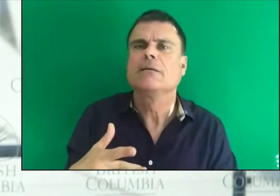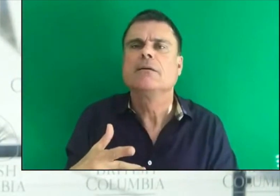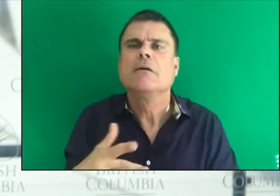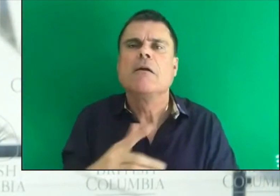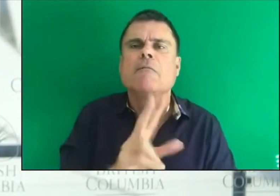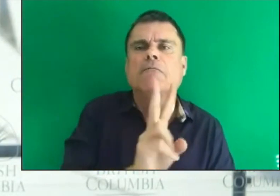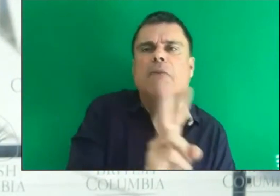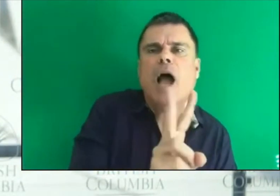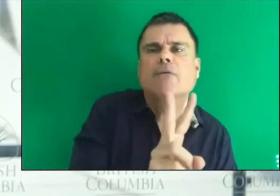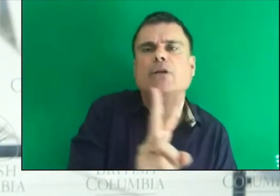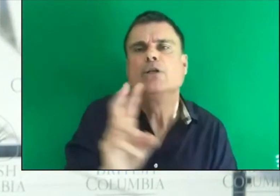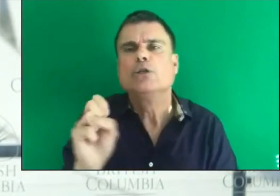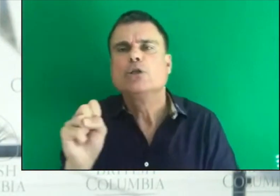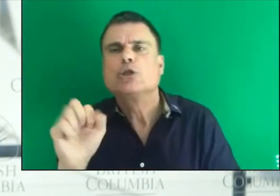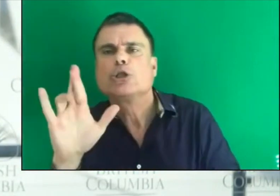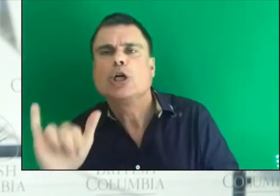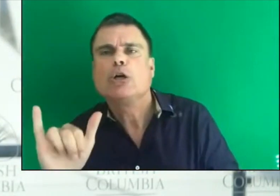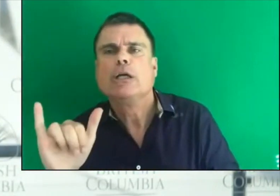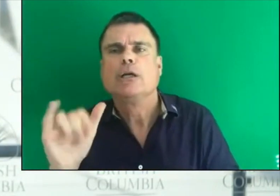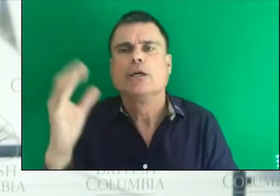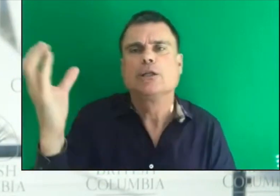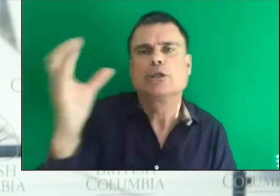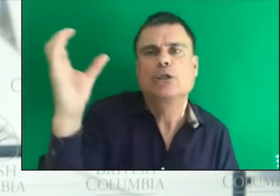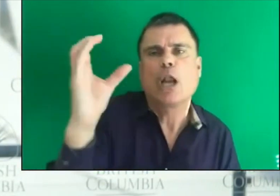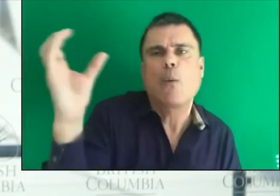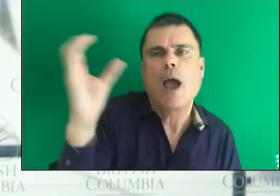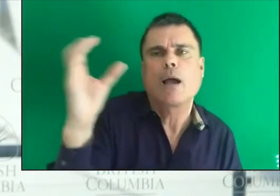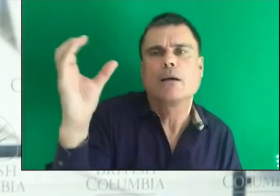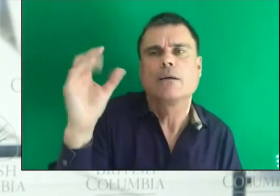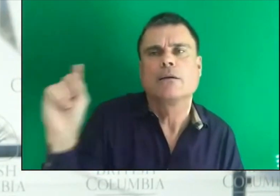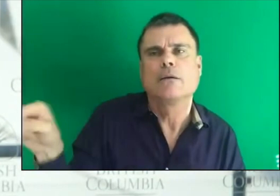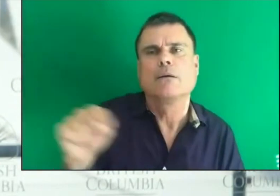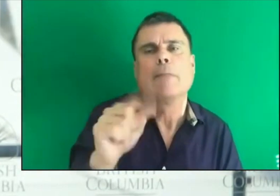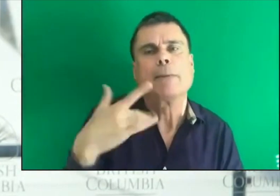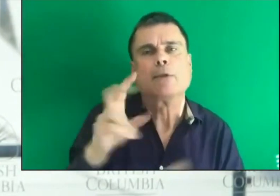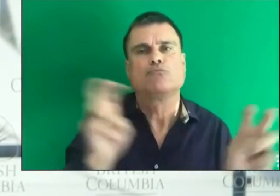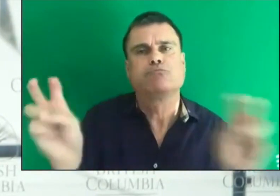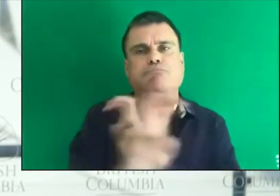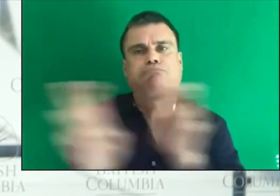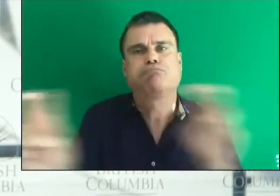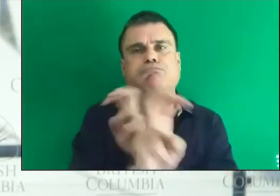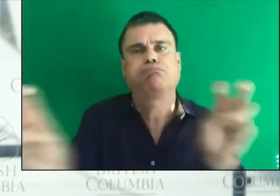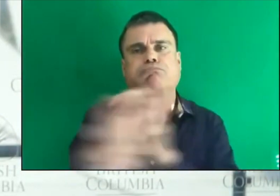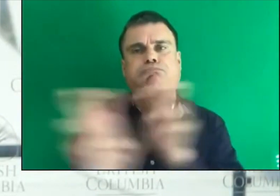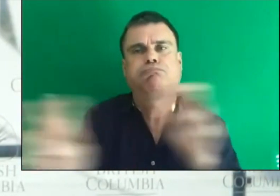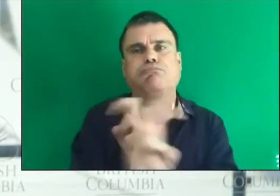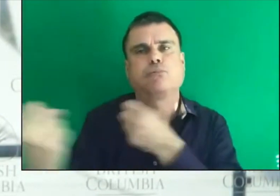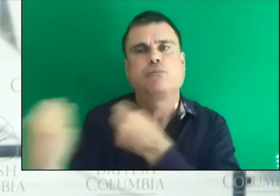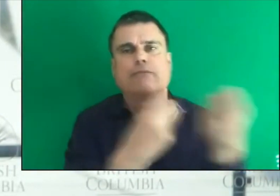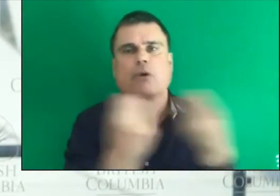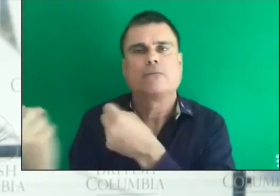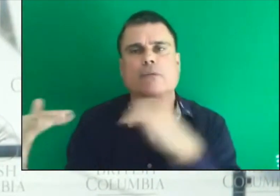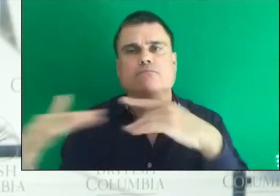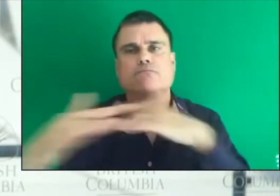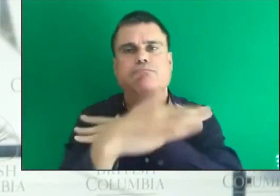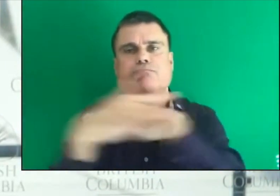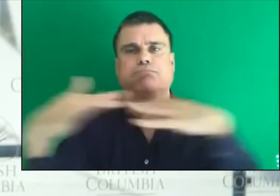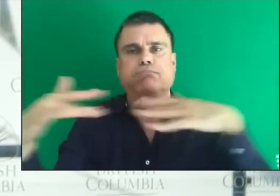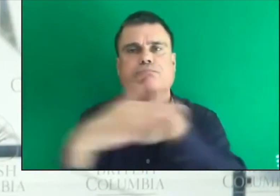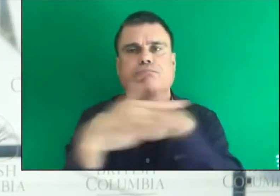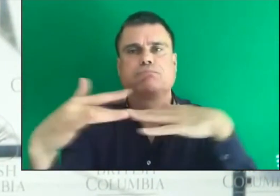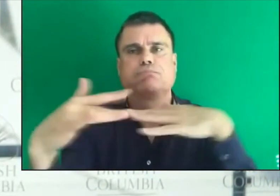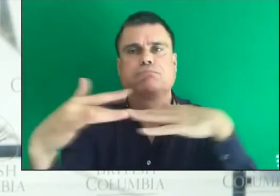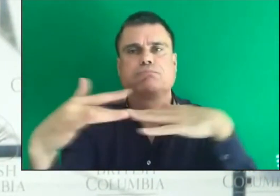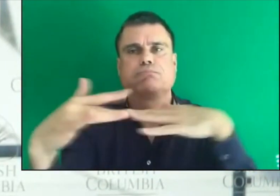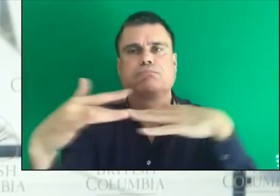are working. We're not seeing that rapidly increasing numbers of cases like what we're seeing in this region.